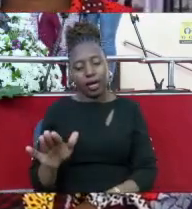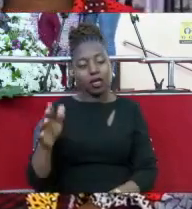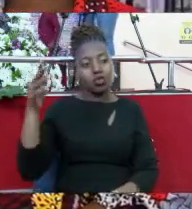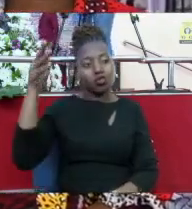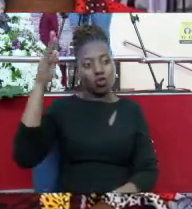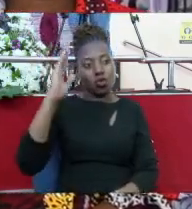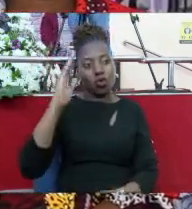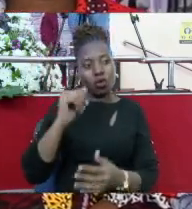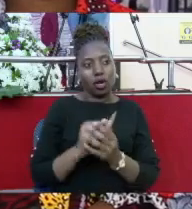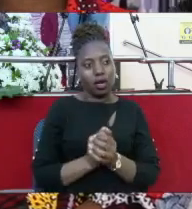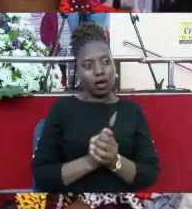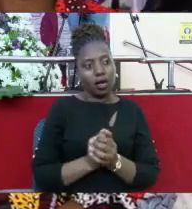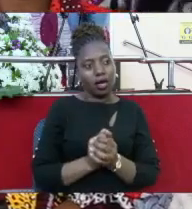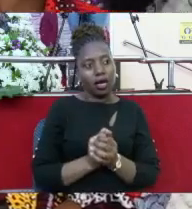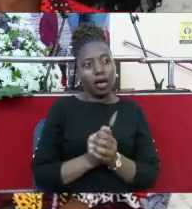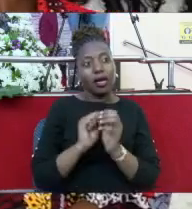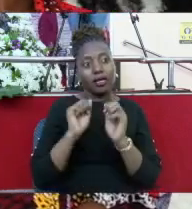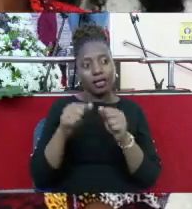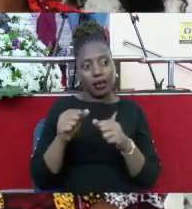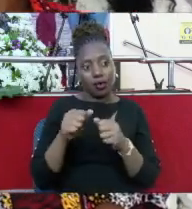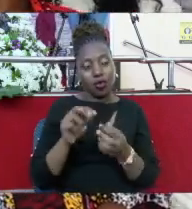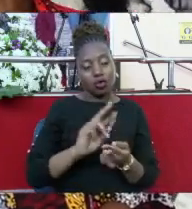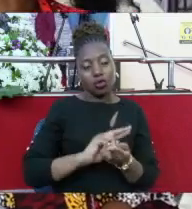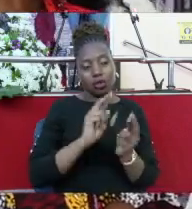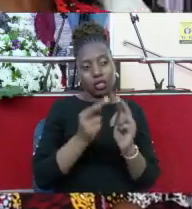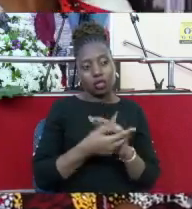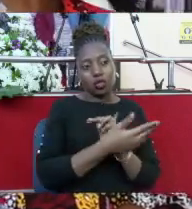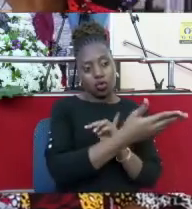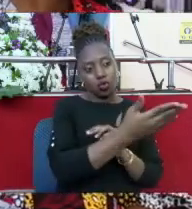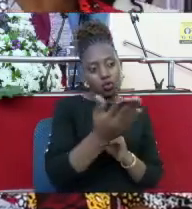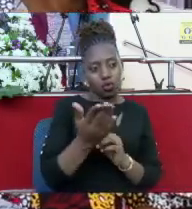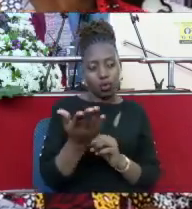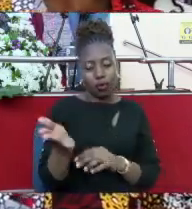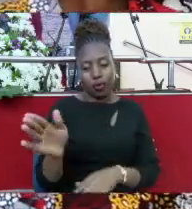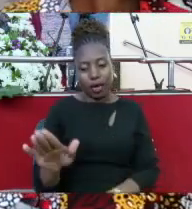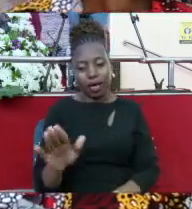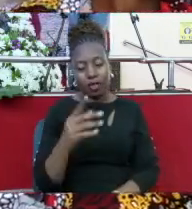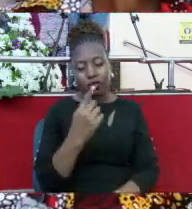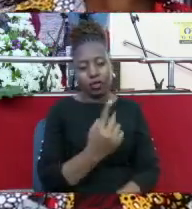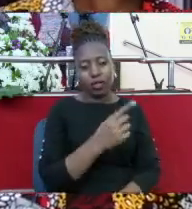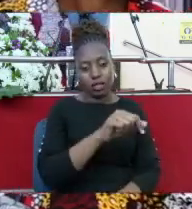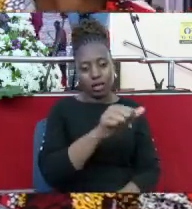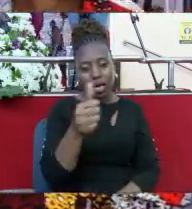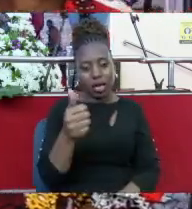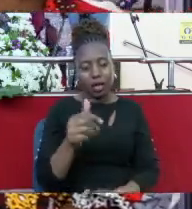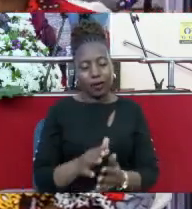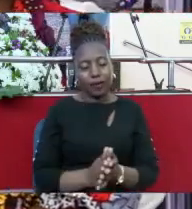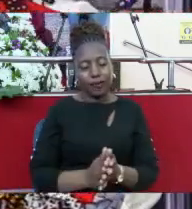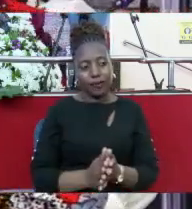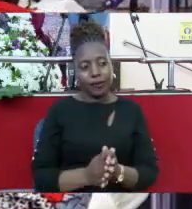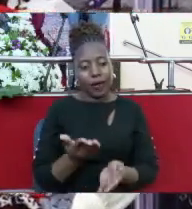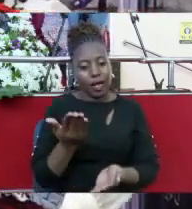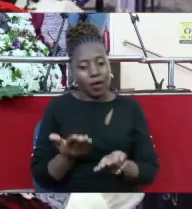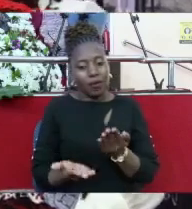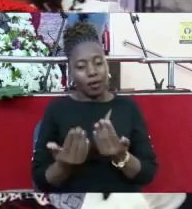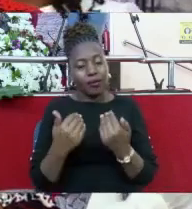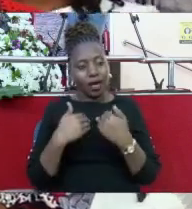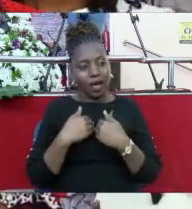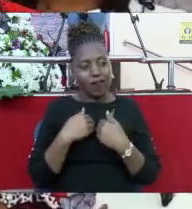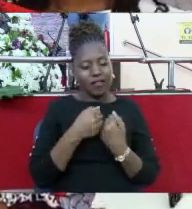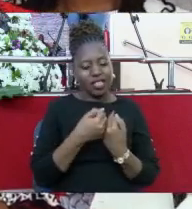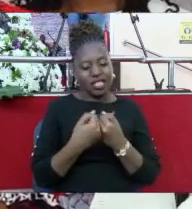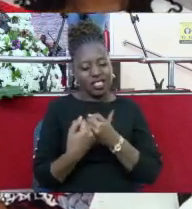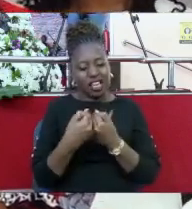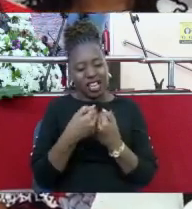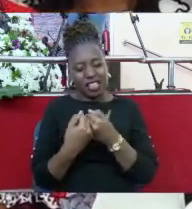and is able to restore you back to each other. You may be having challenges in